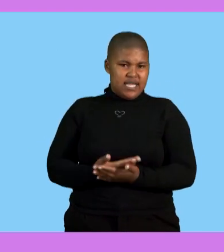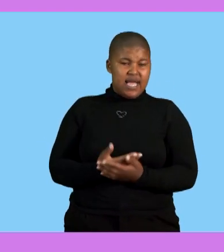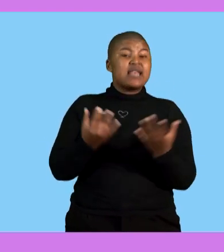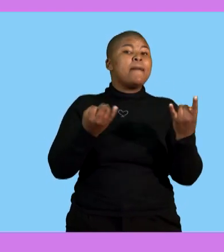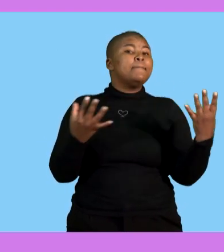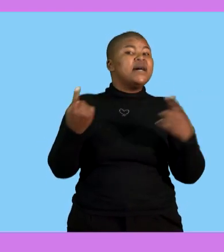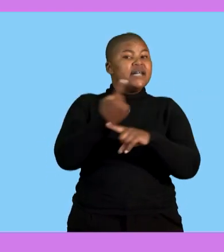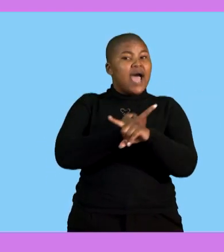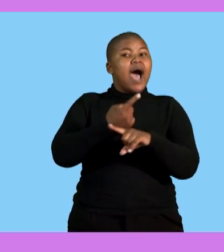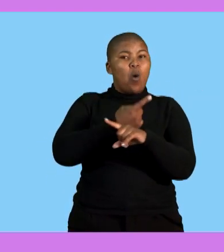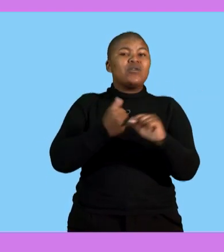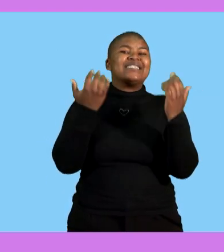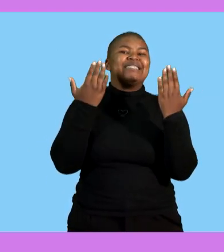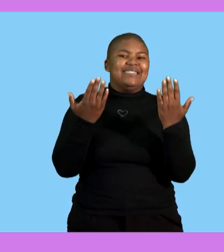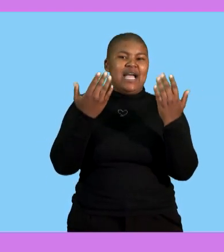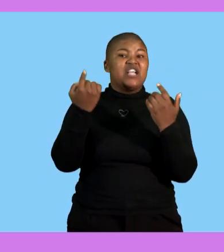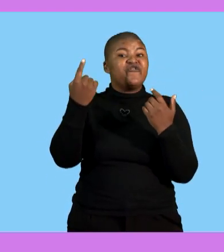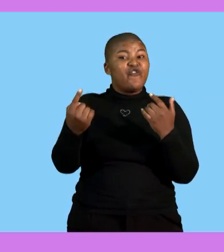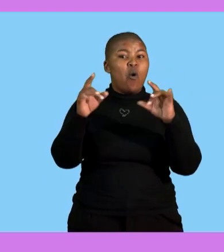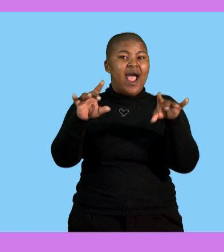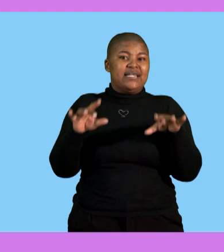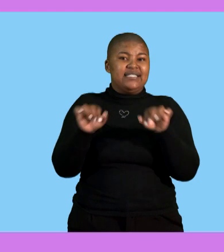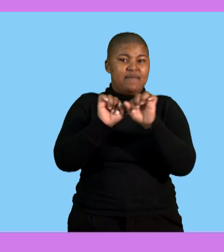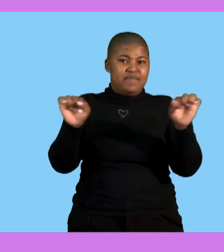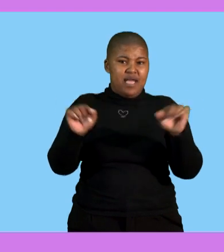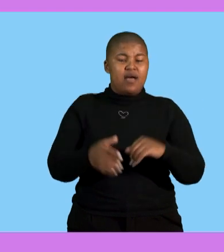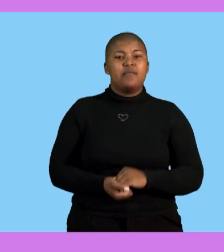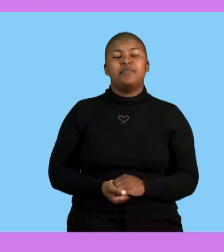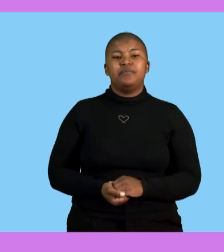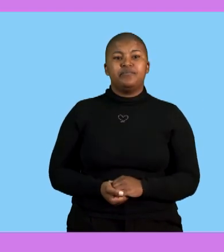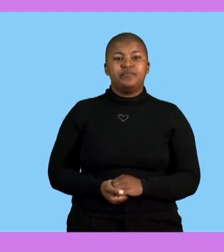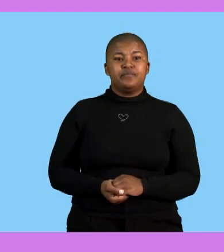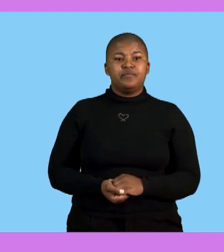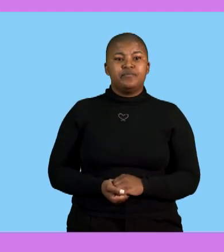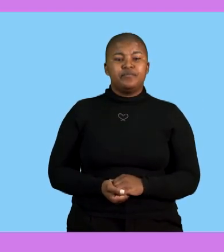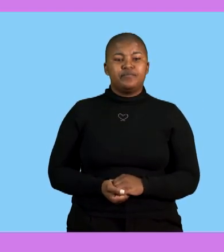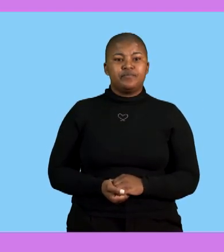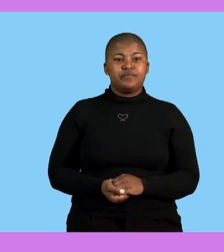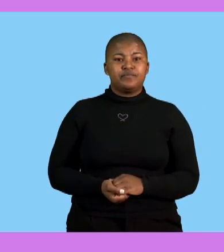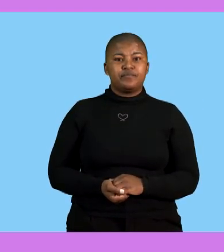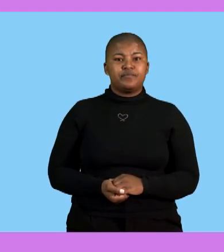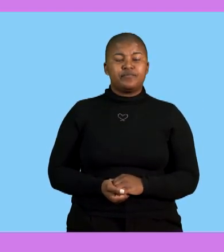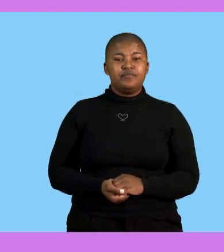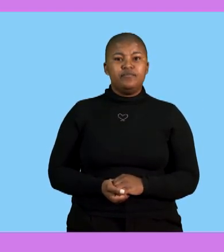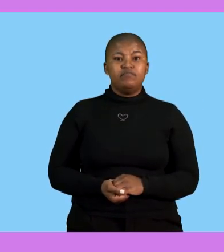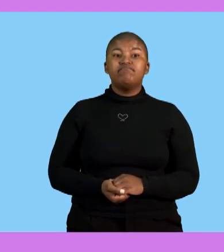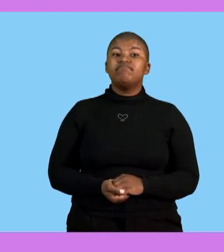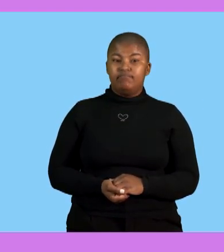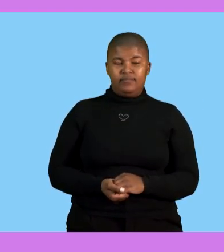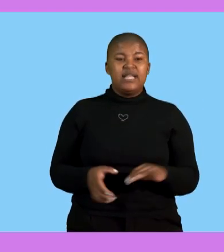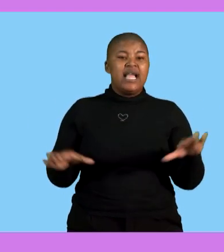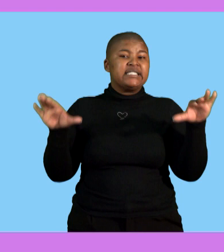they spend studying for their exam as per subject, or you can also interview them. Then number 4, we have